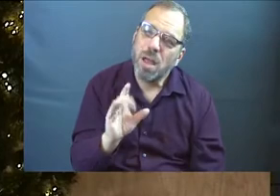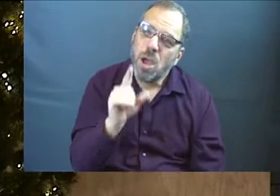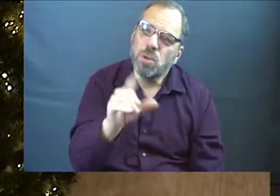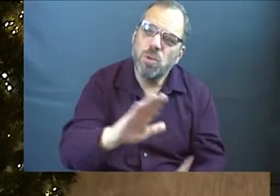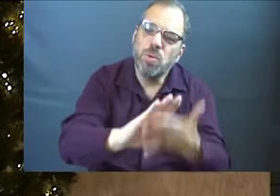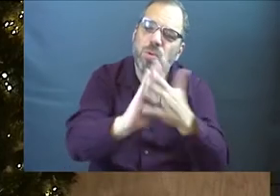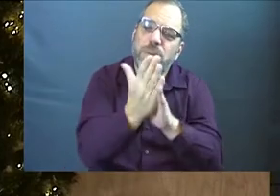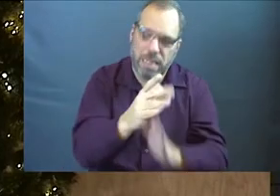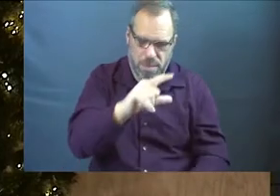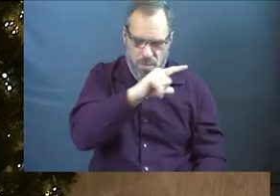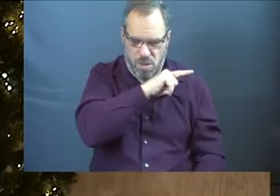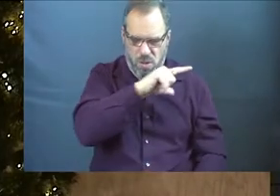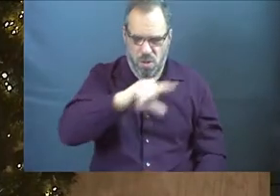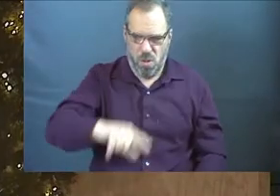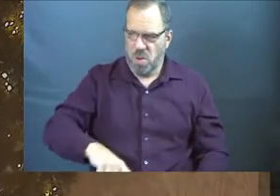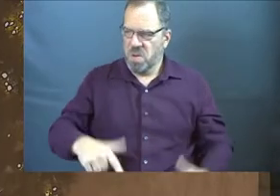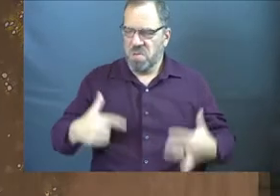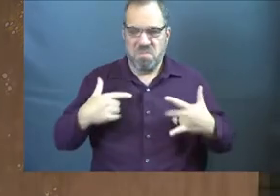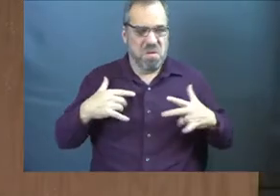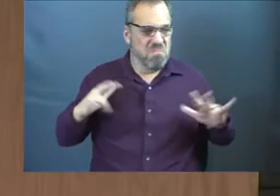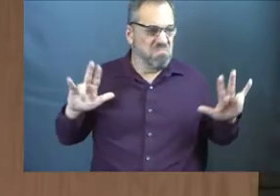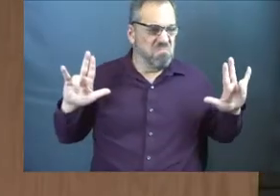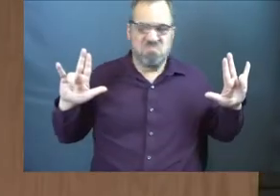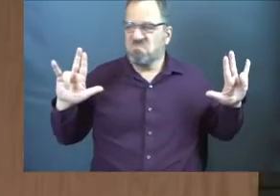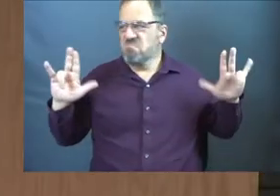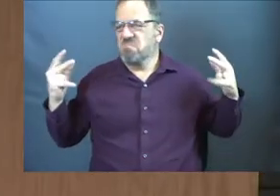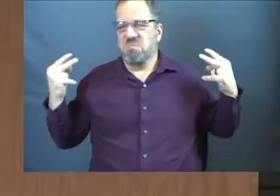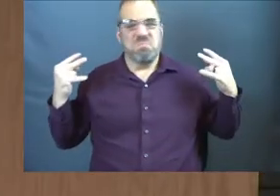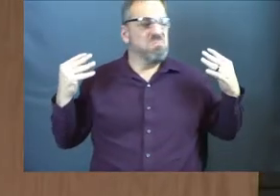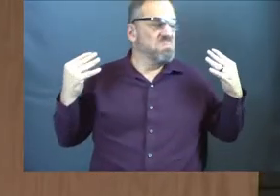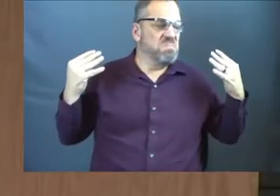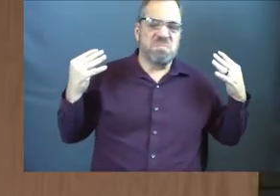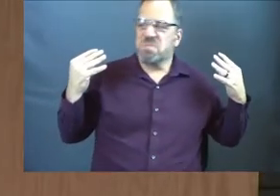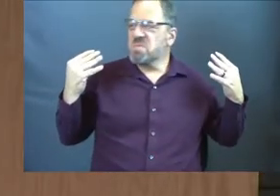You became the Lord because it became all about you.